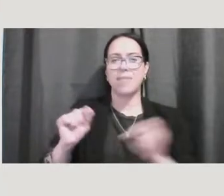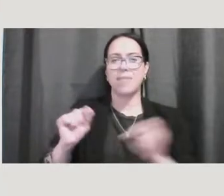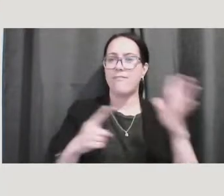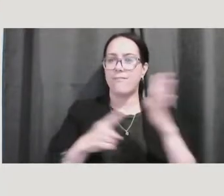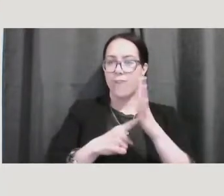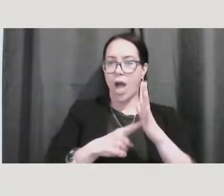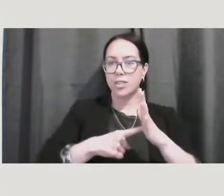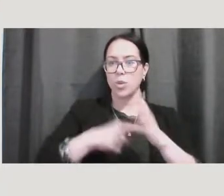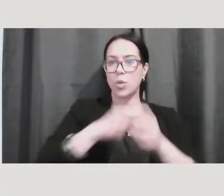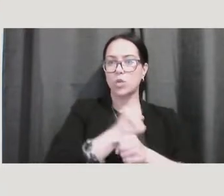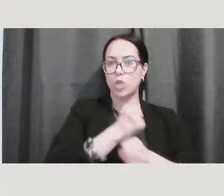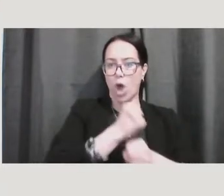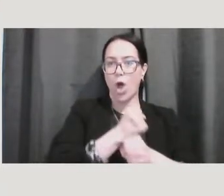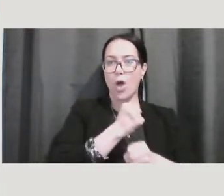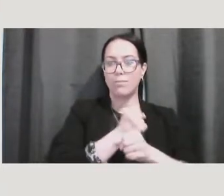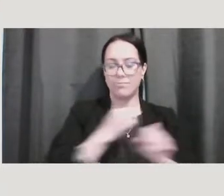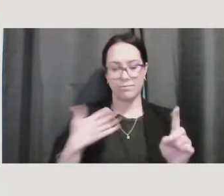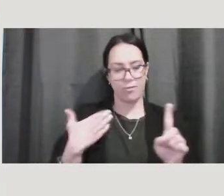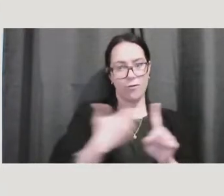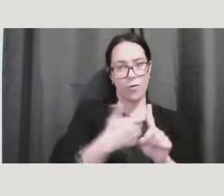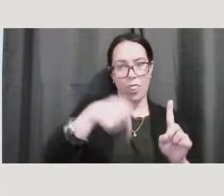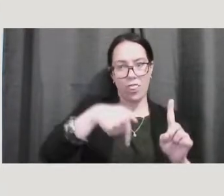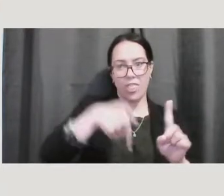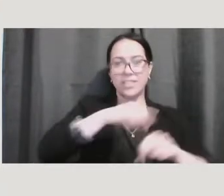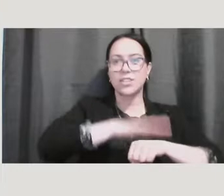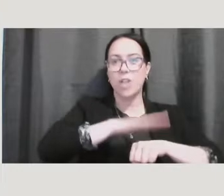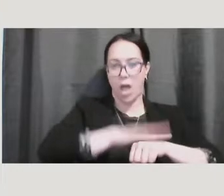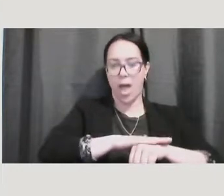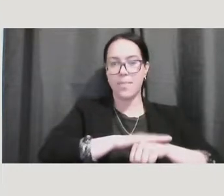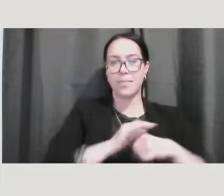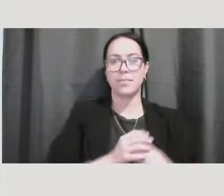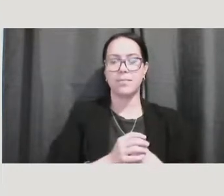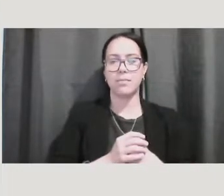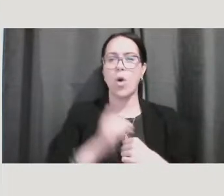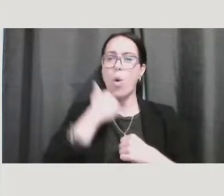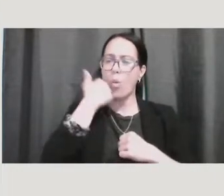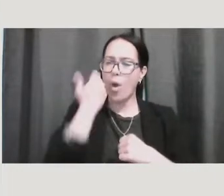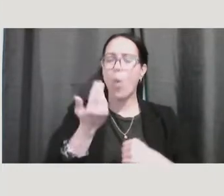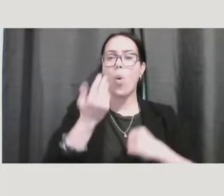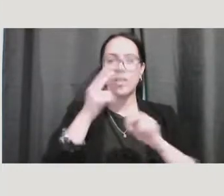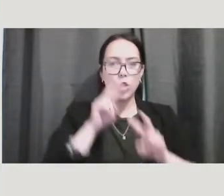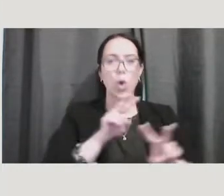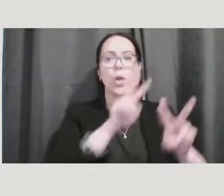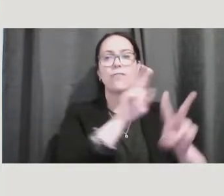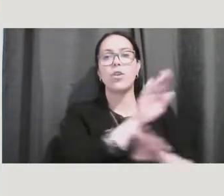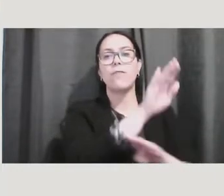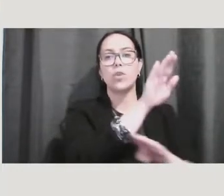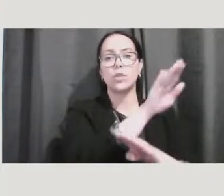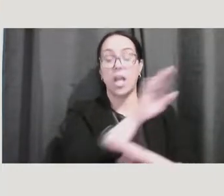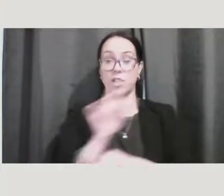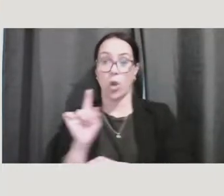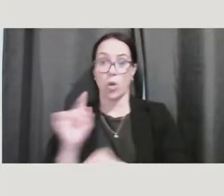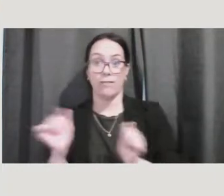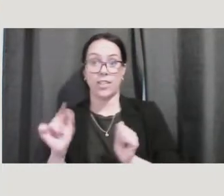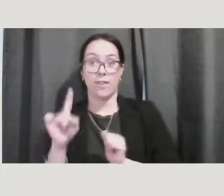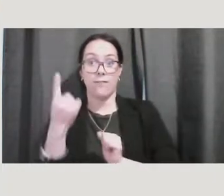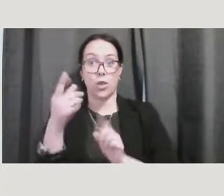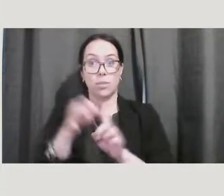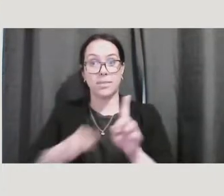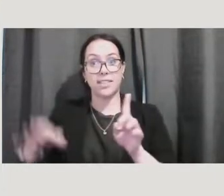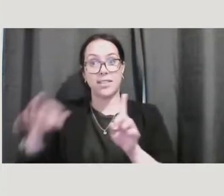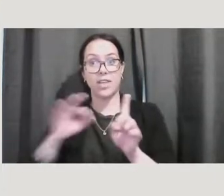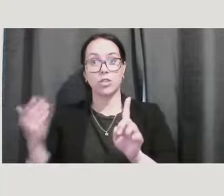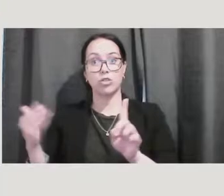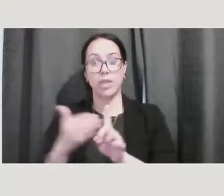they're always looking to the Horizon so we've done that very specific strategy and you'll hear later about what I think is